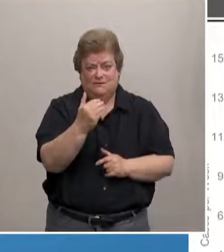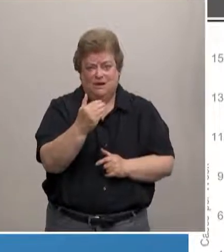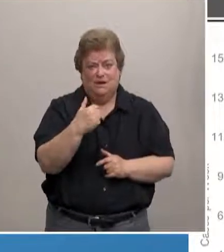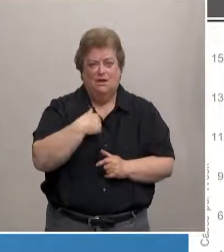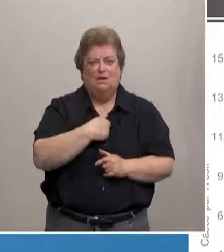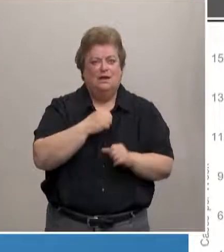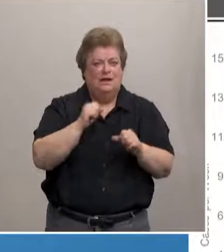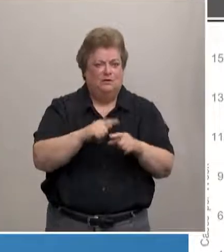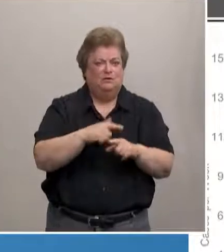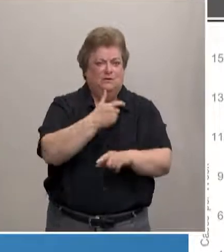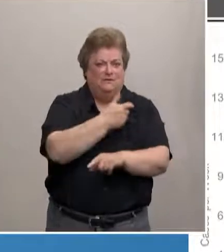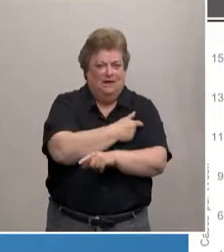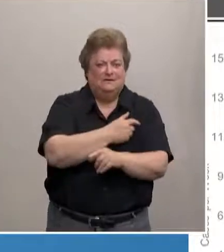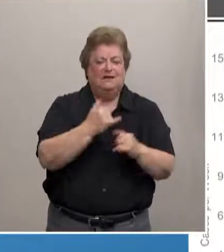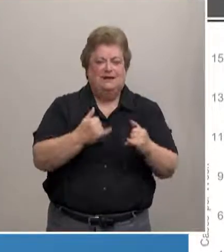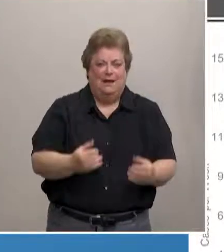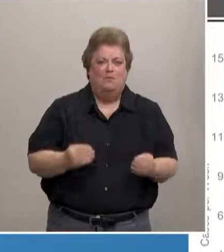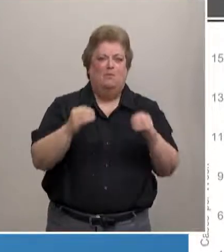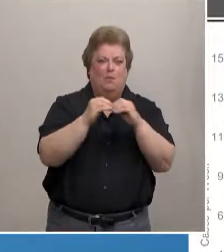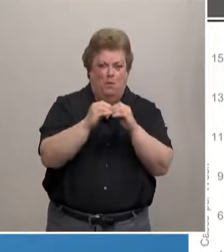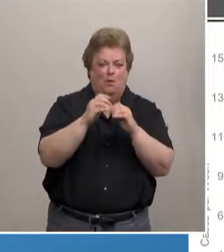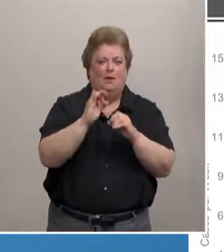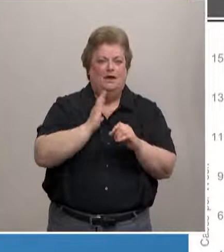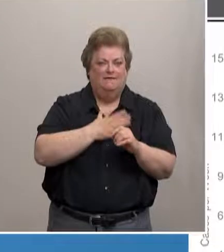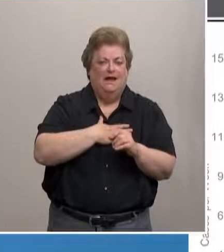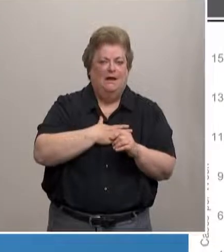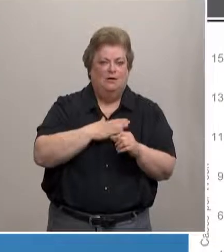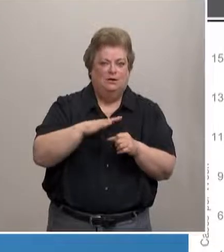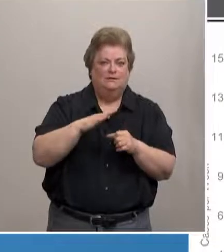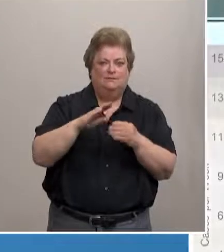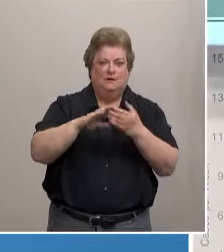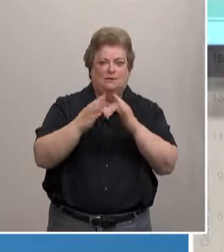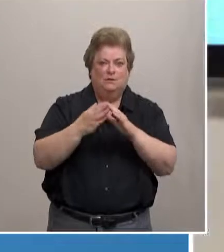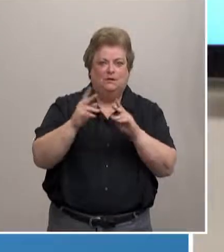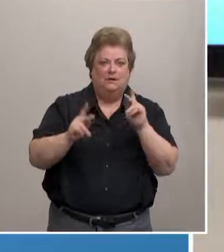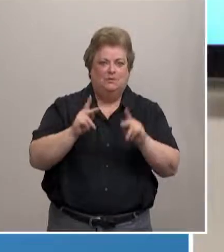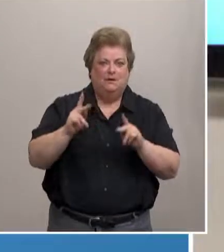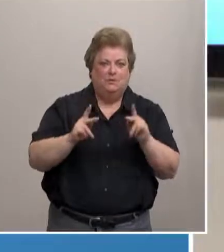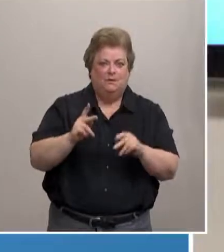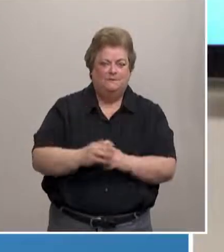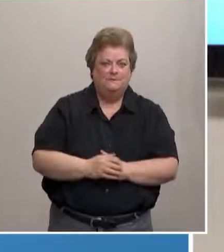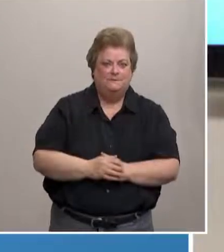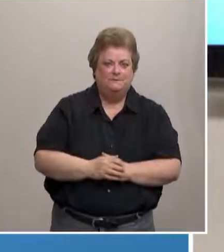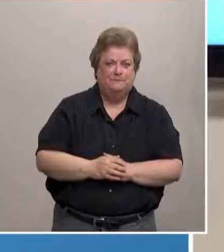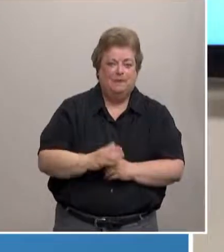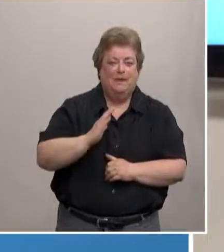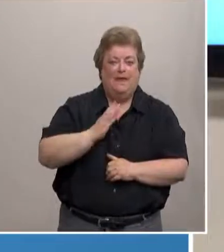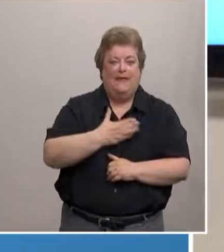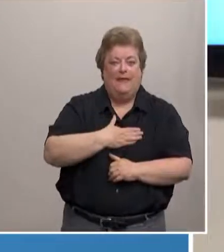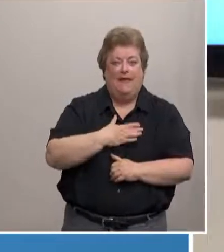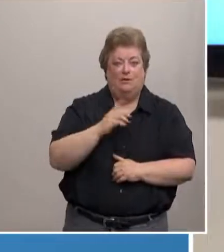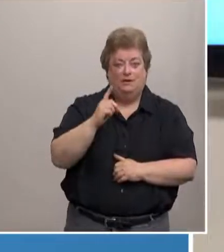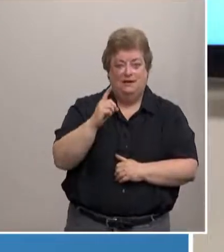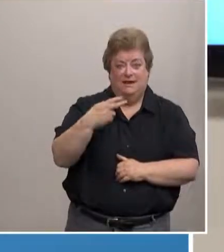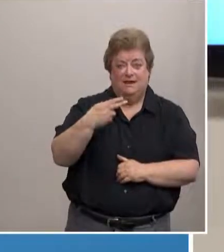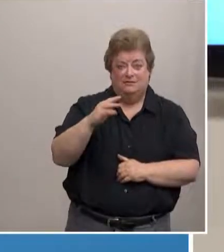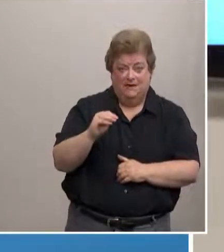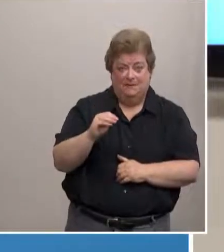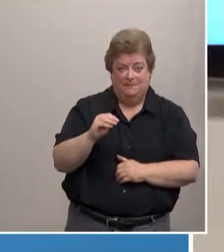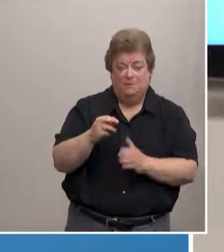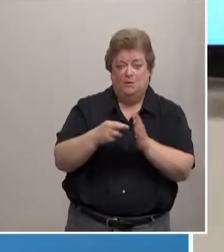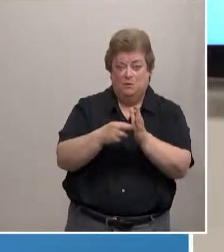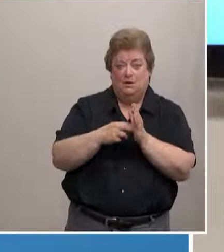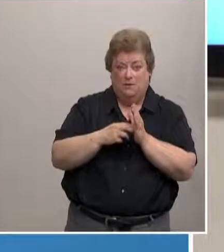be able to vaccinate even more of our local community members. Our directed health measure